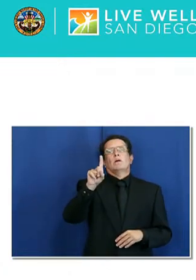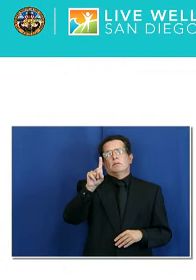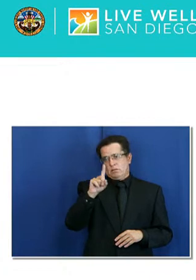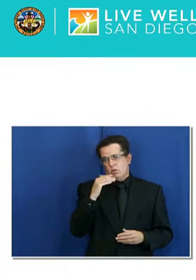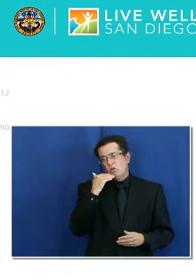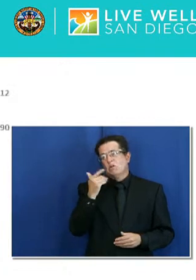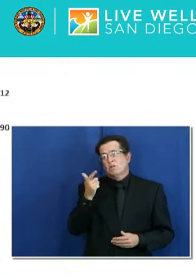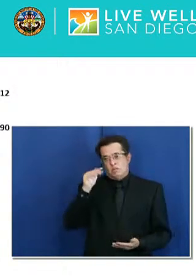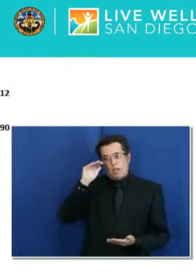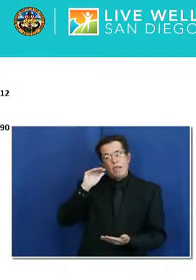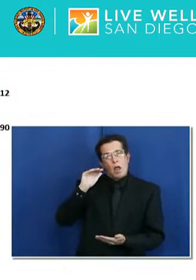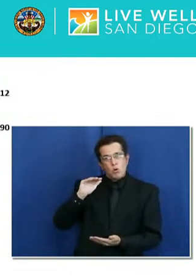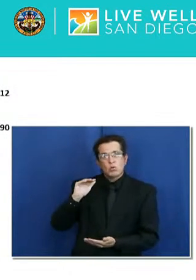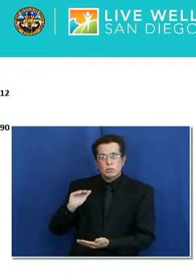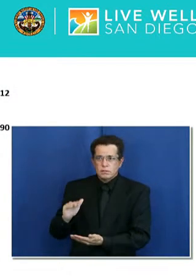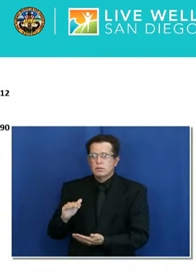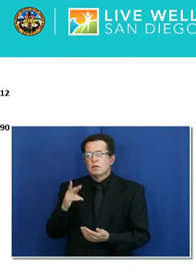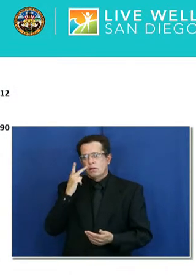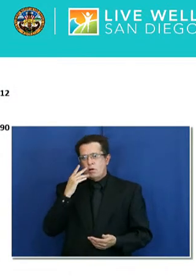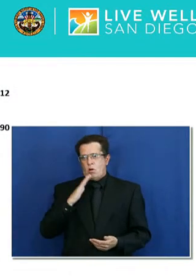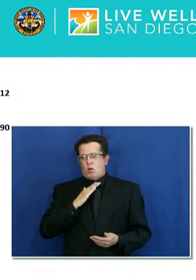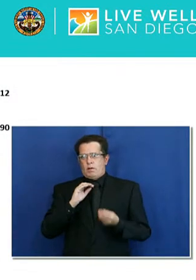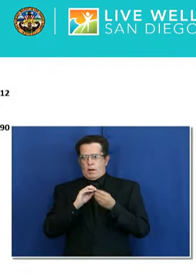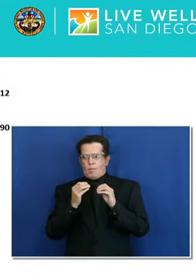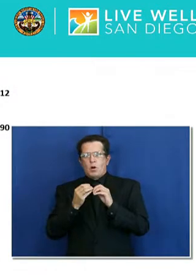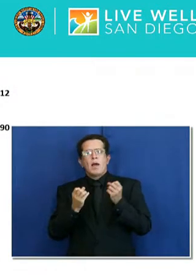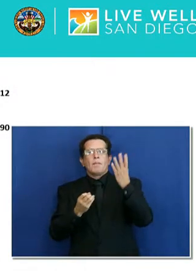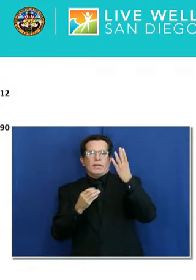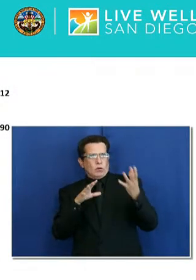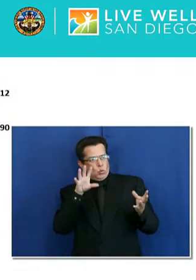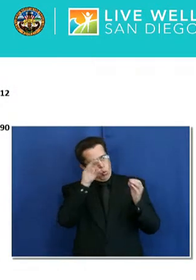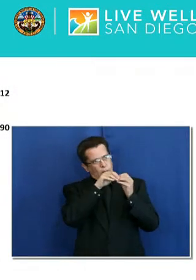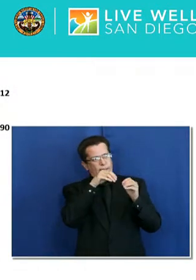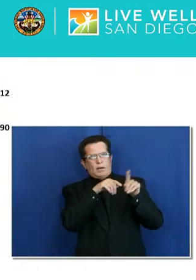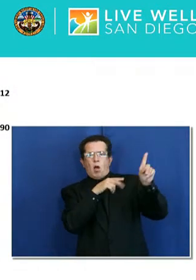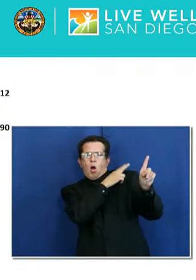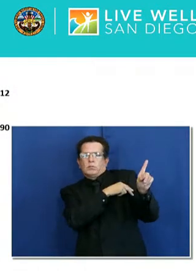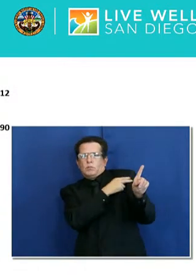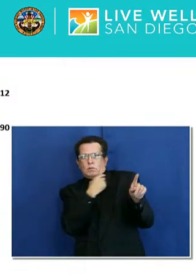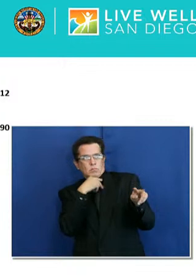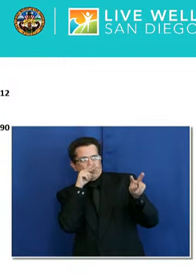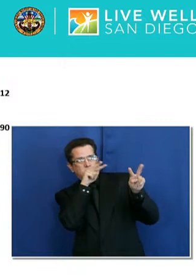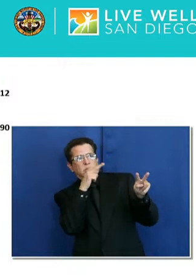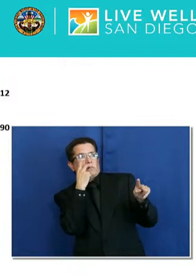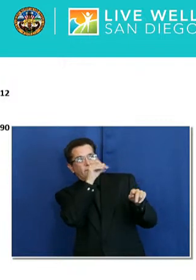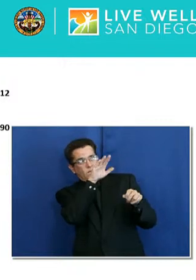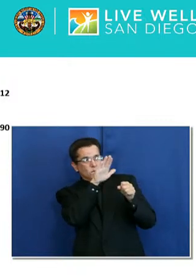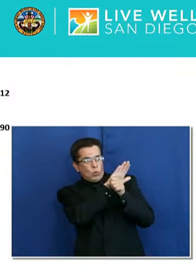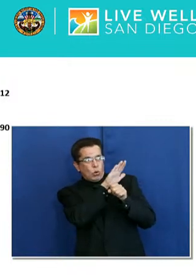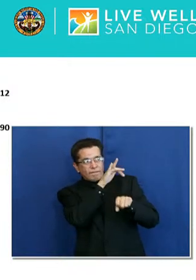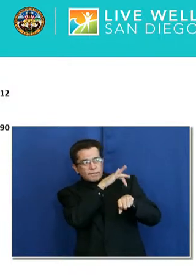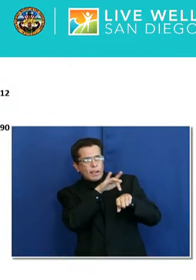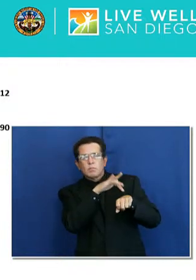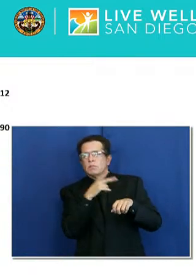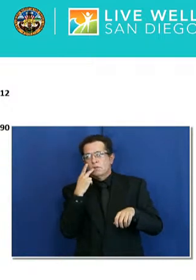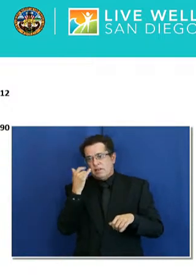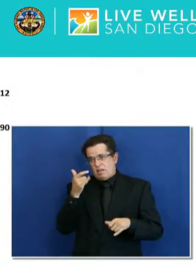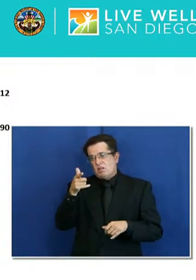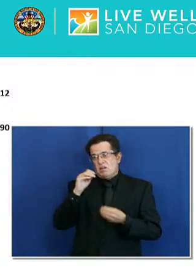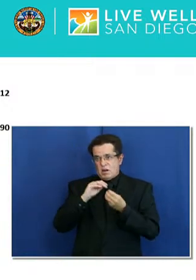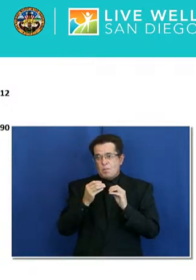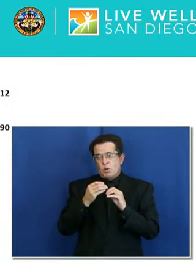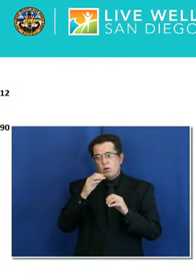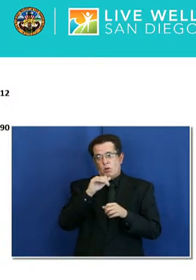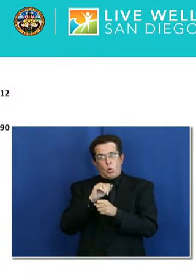on the next slide here, you can see our COVID numbers versus the total hospital population. Again, those COVID numbers you can see coming down